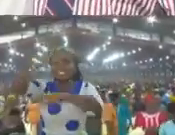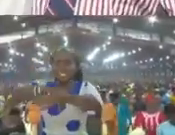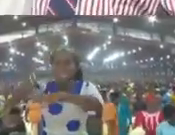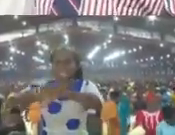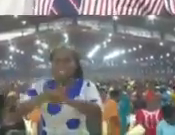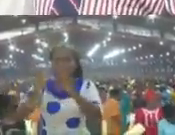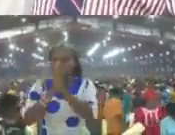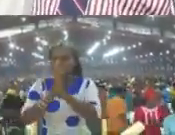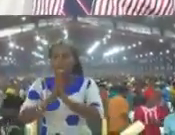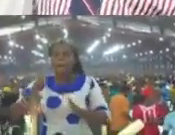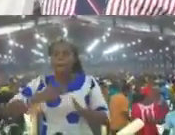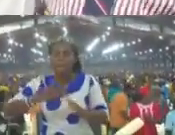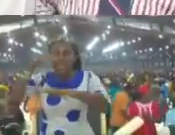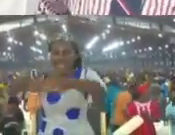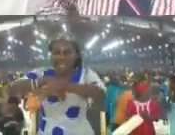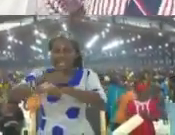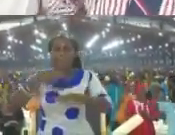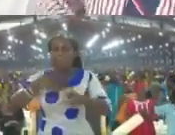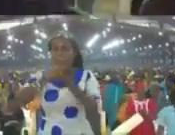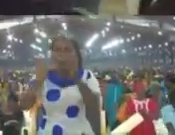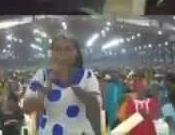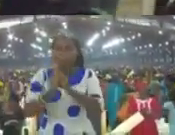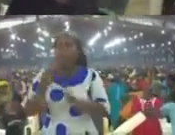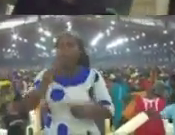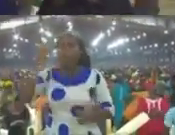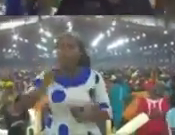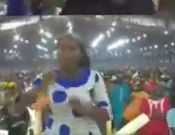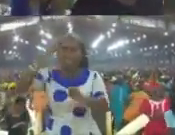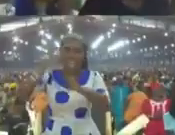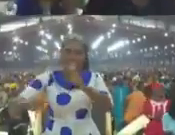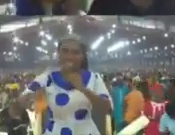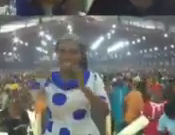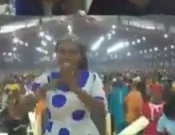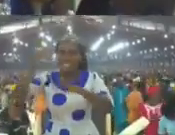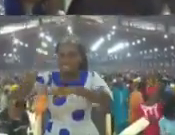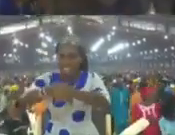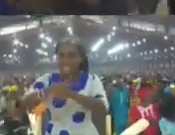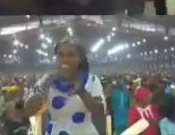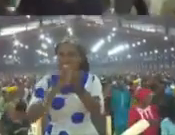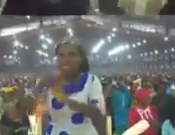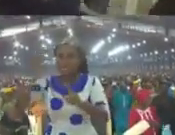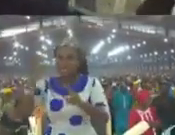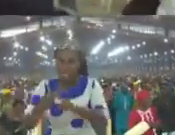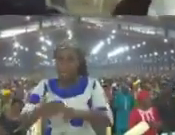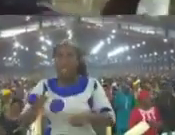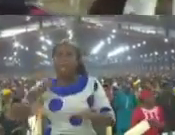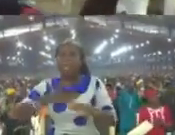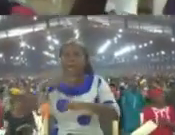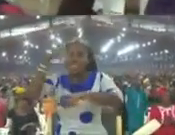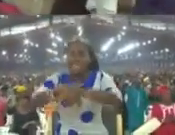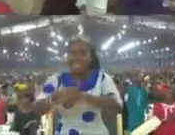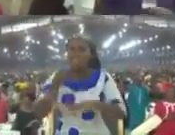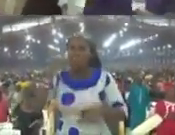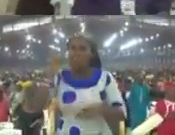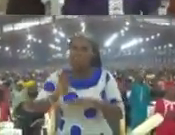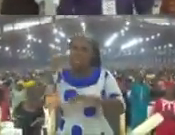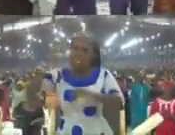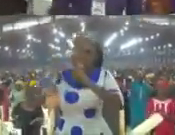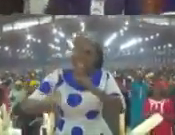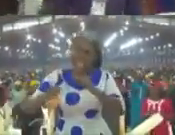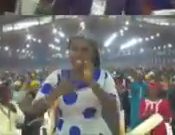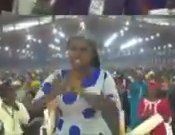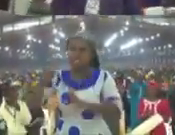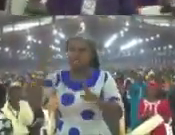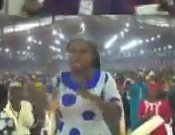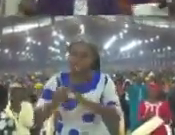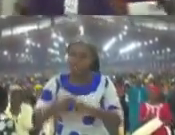My night must end tonight. In the mighty name of Jesus Christ,